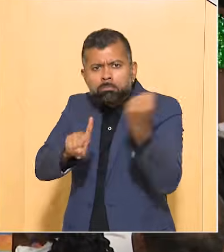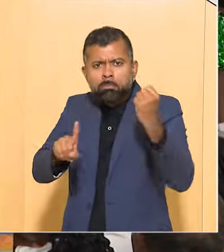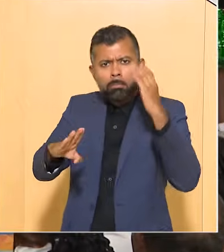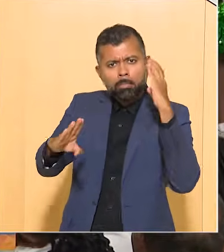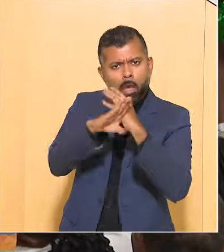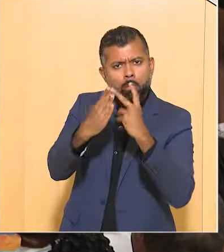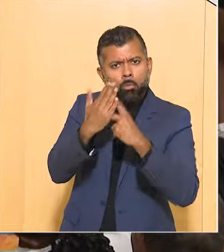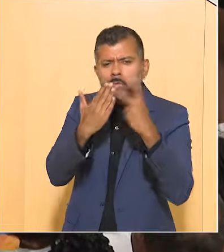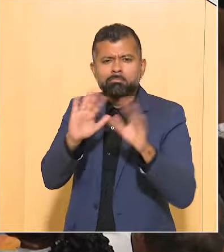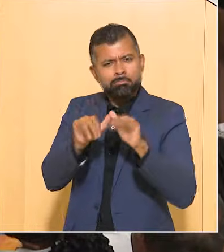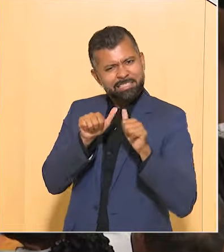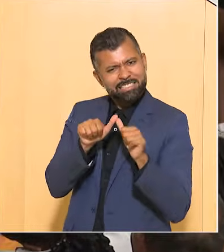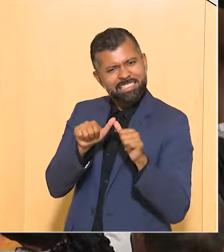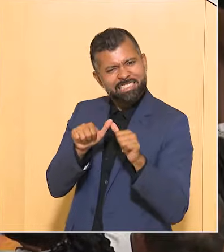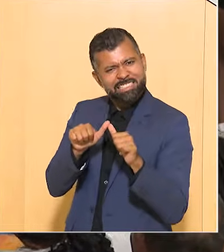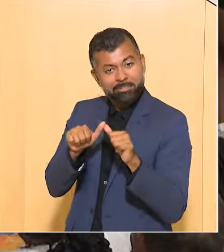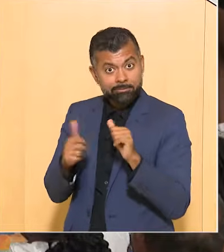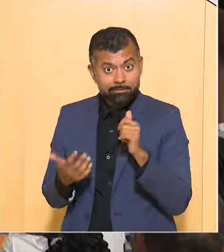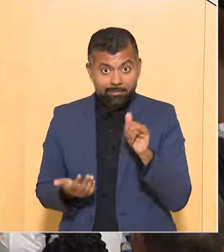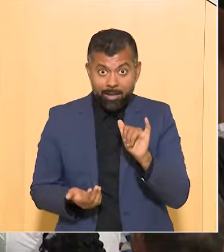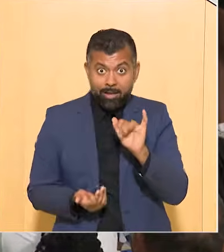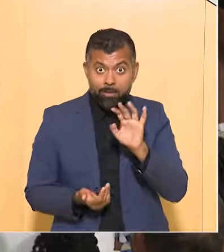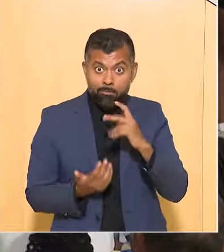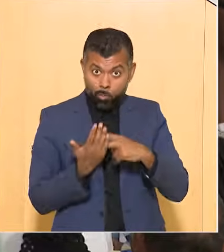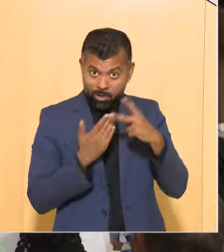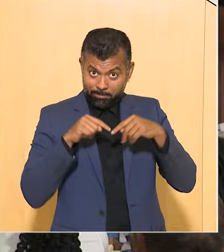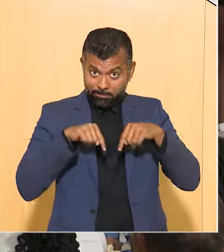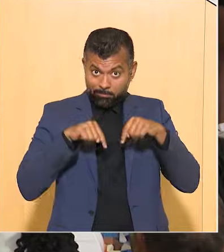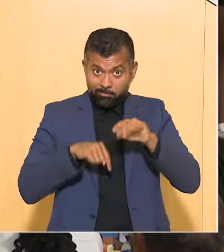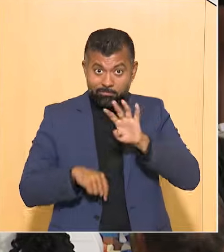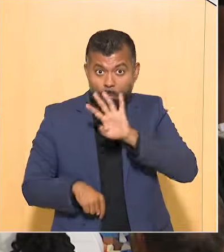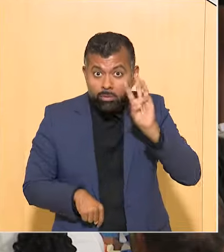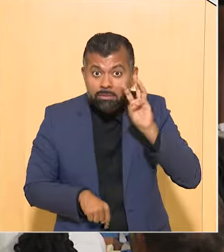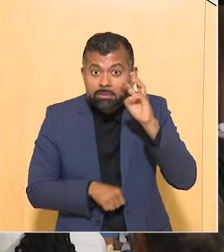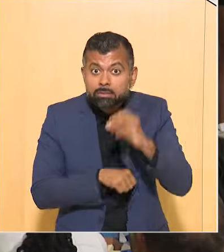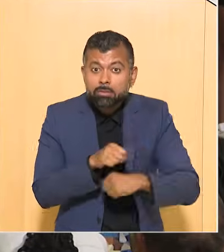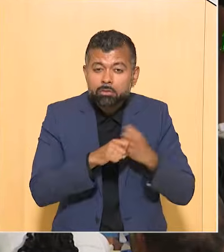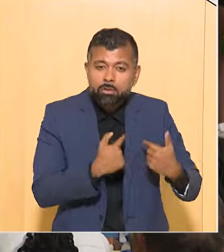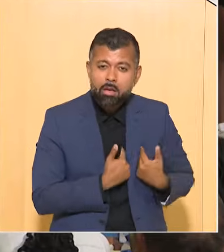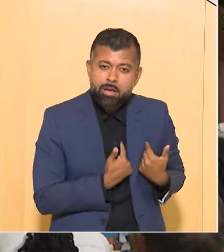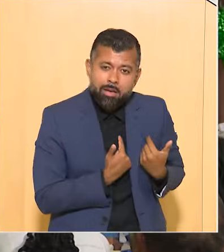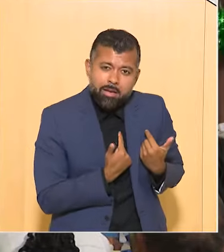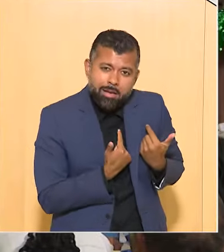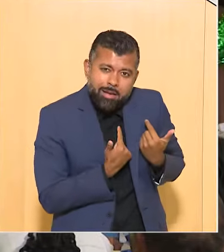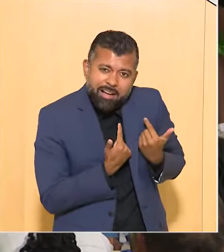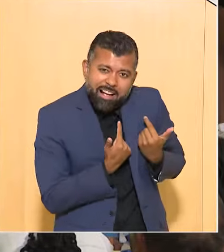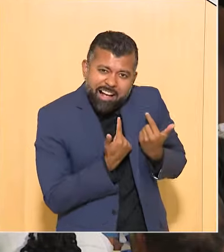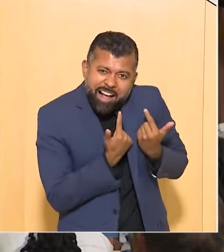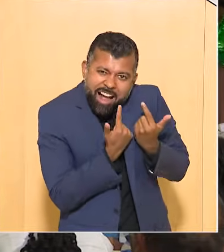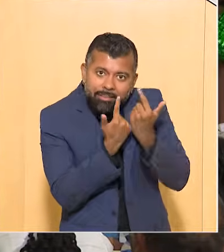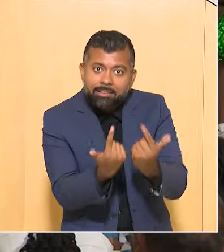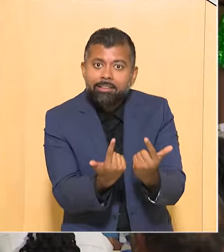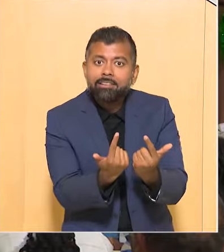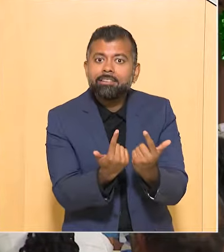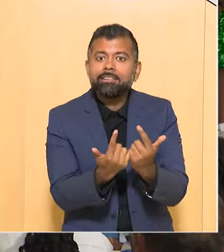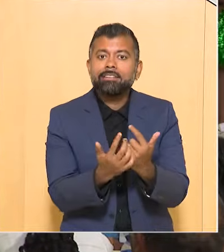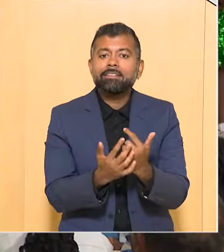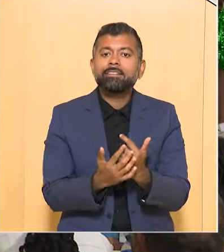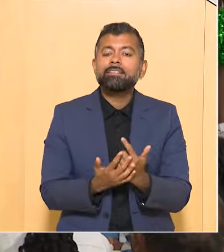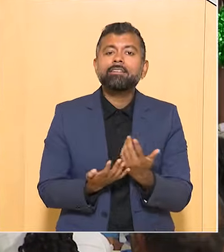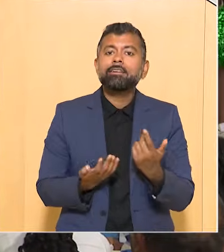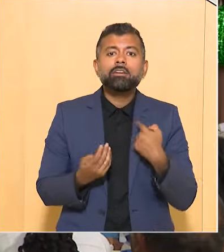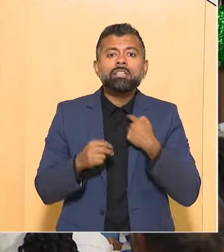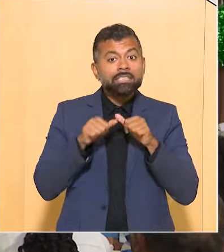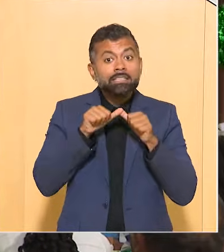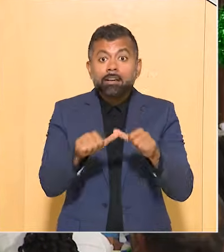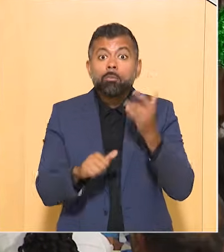Office on Community Affairs have maintained a strong and meaningful partnership with the Department of Employment Services.